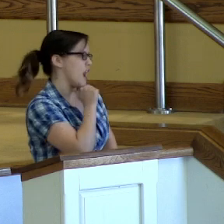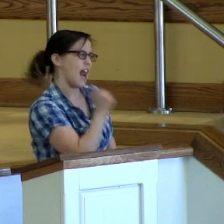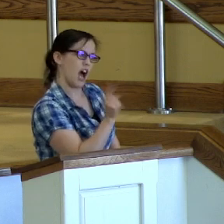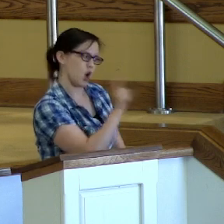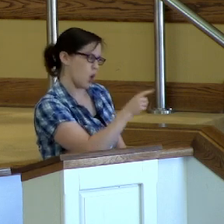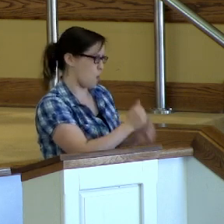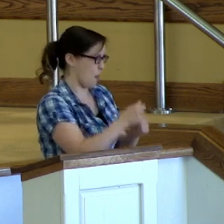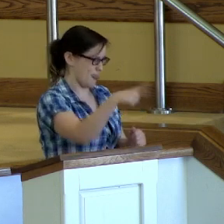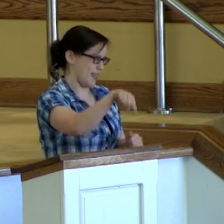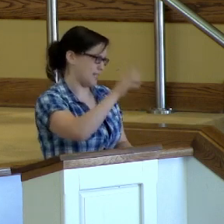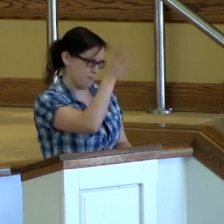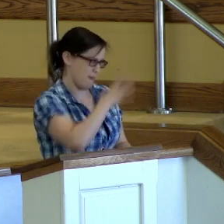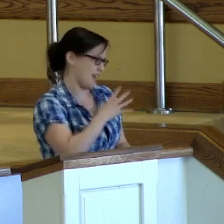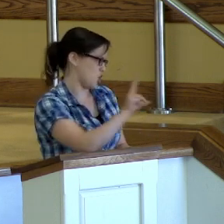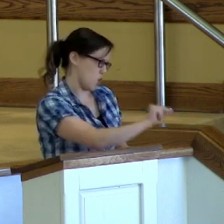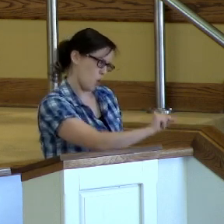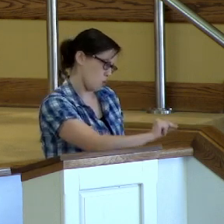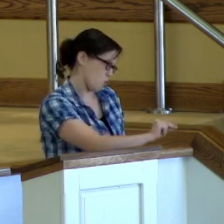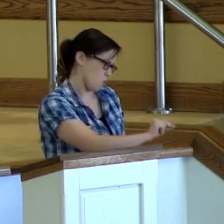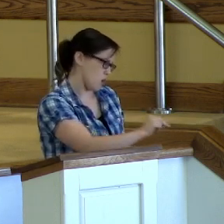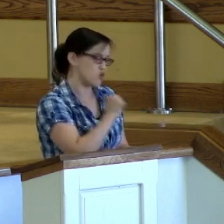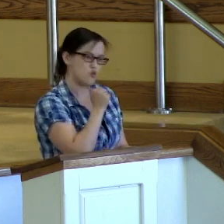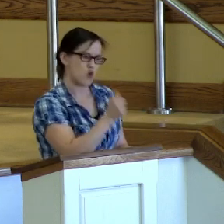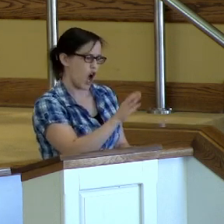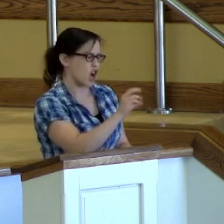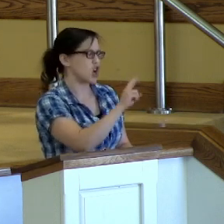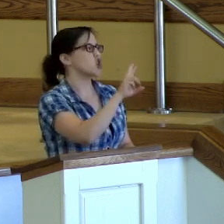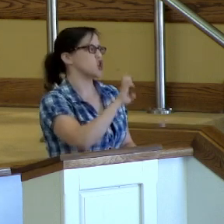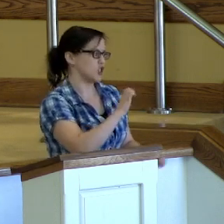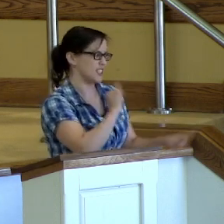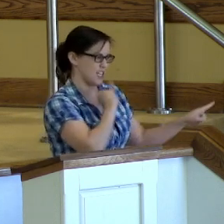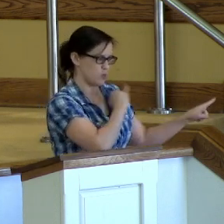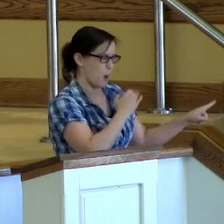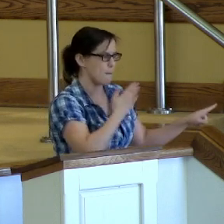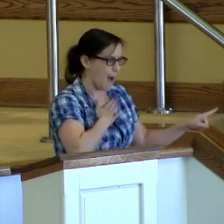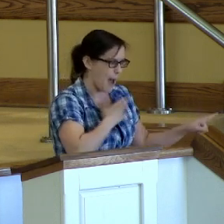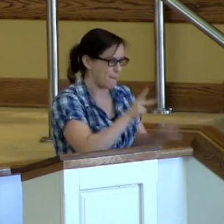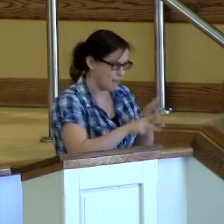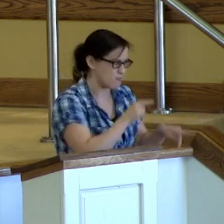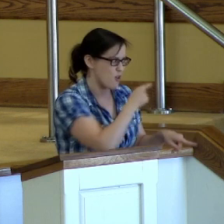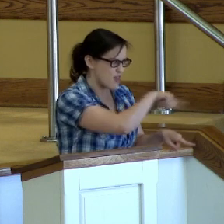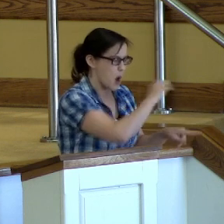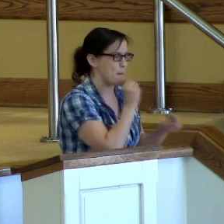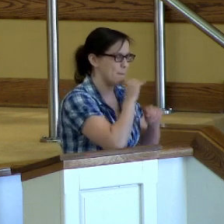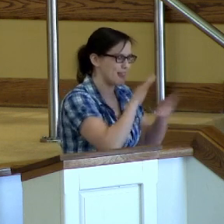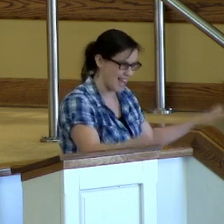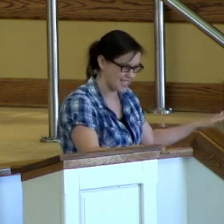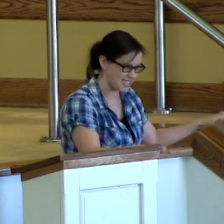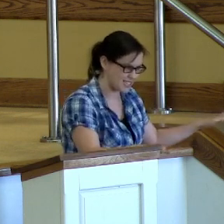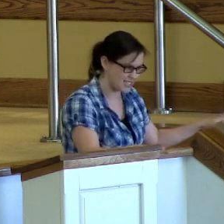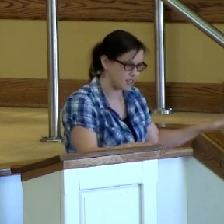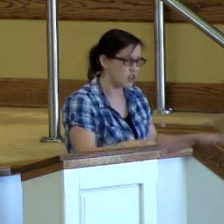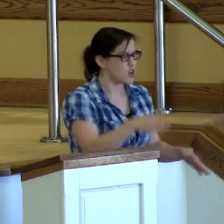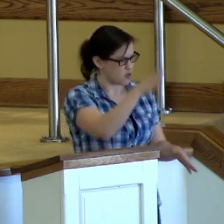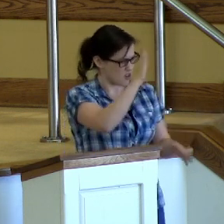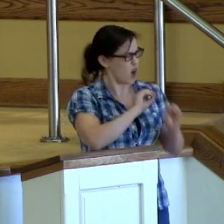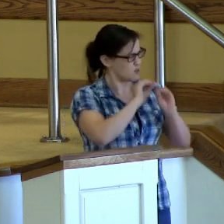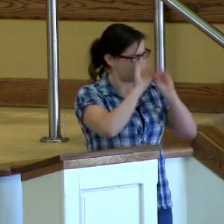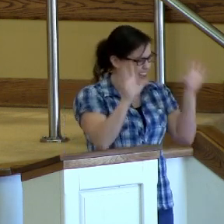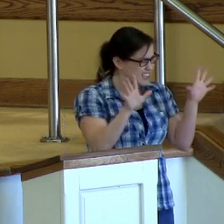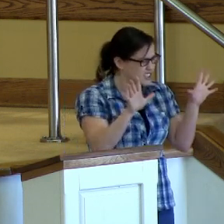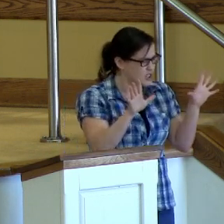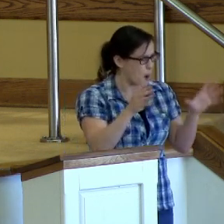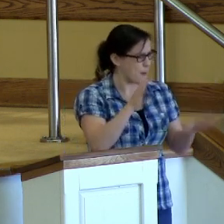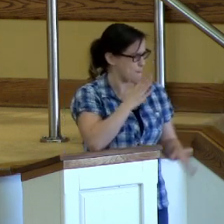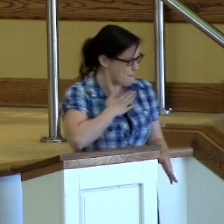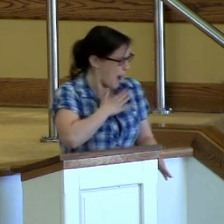them. Thou shalt not curse the people, for they are blessed. Now, that's pretty specific instructions that Balaam got. He said,